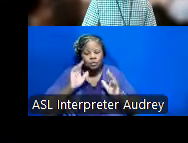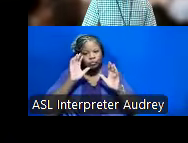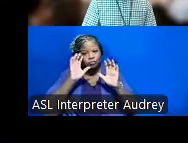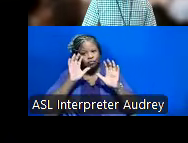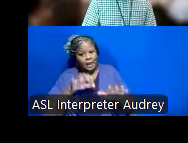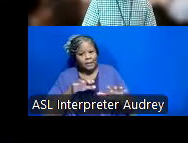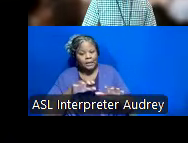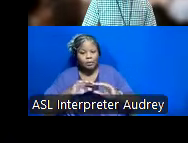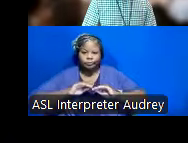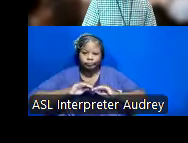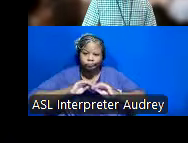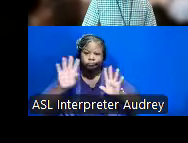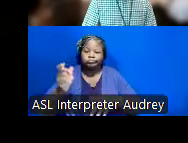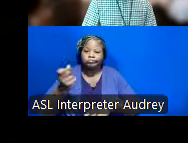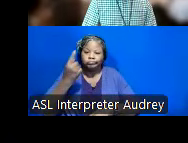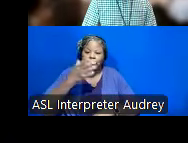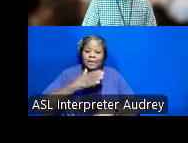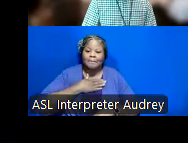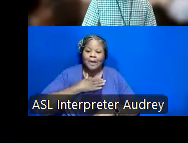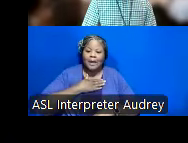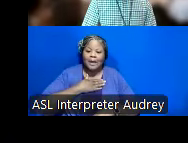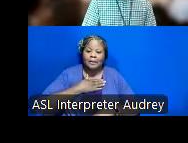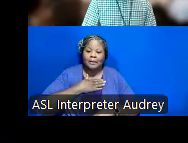came through in my